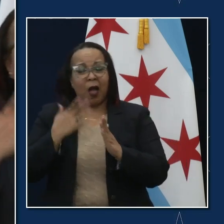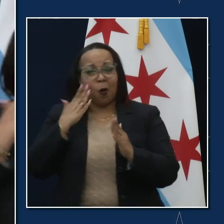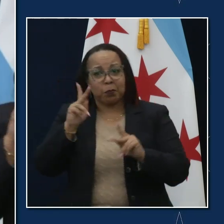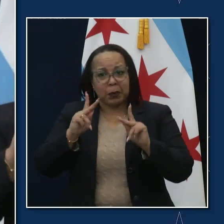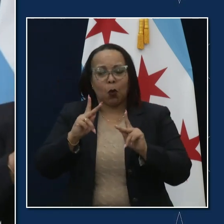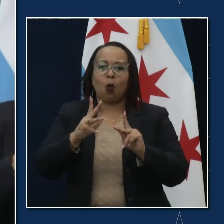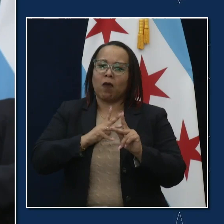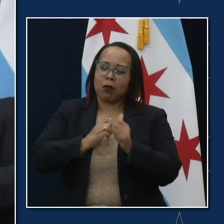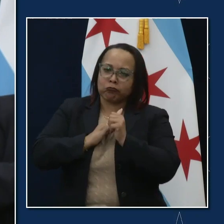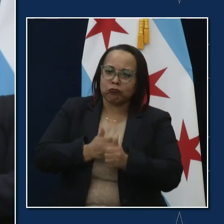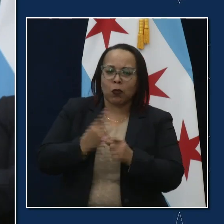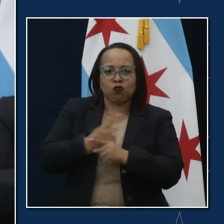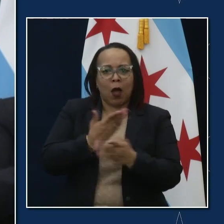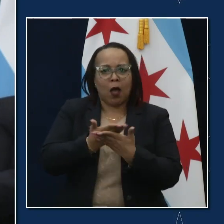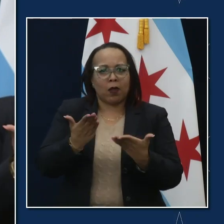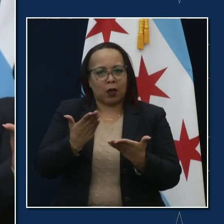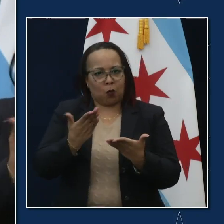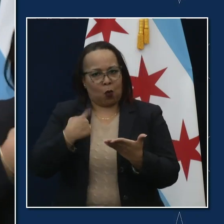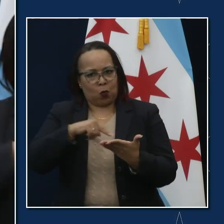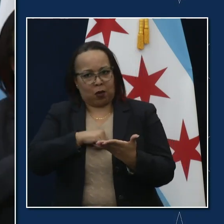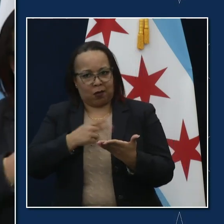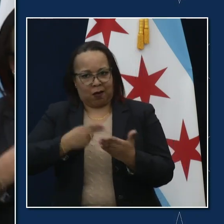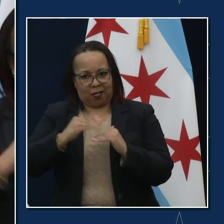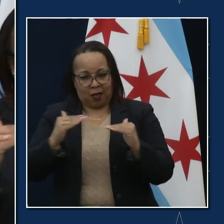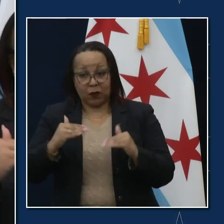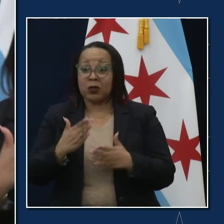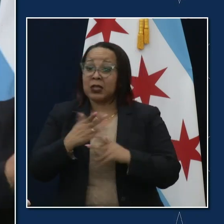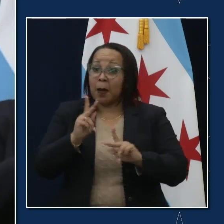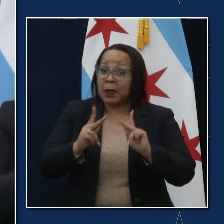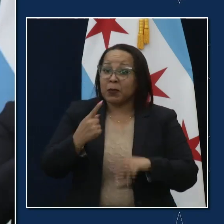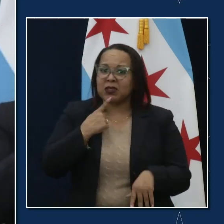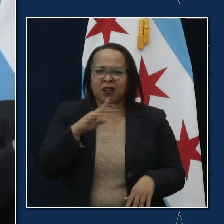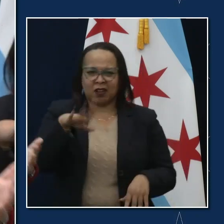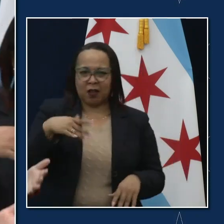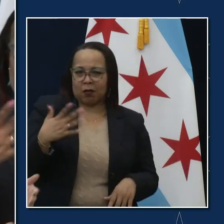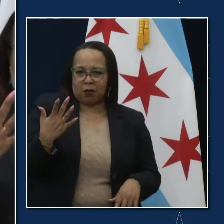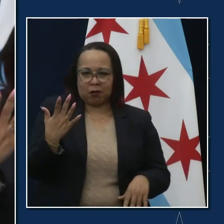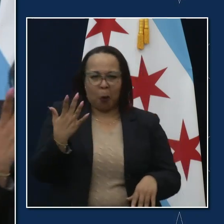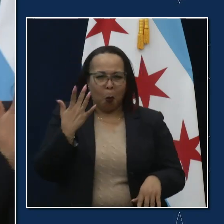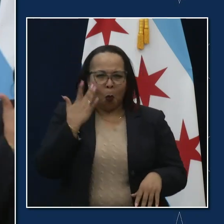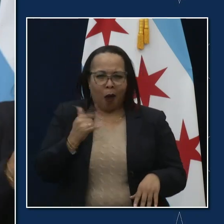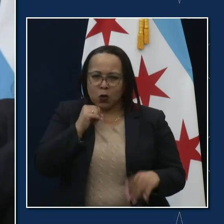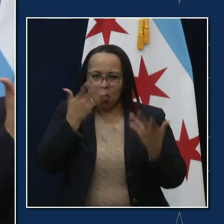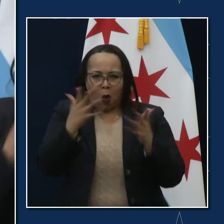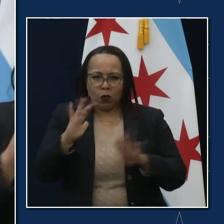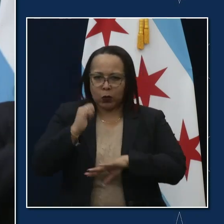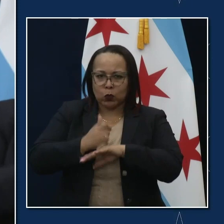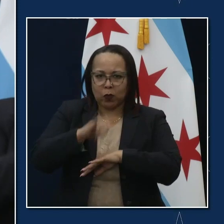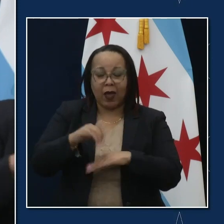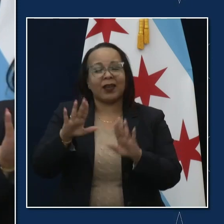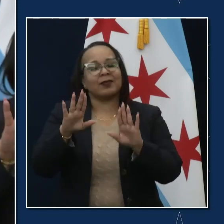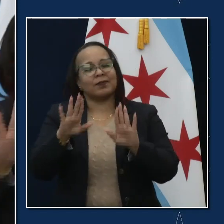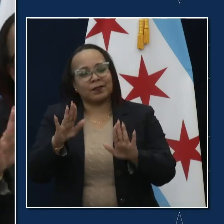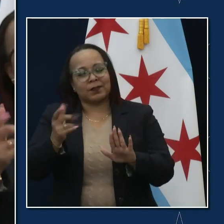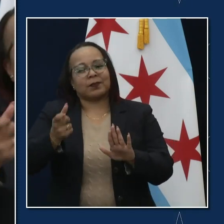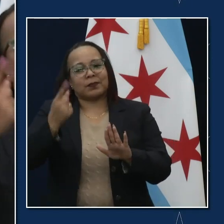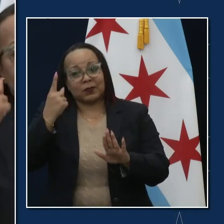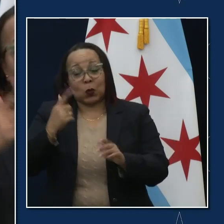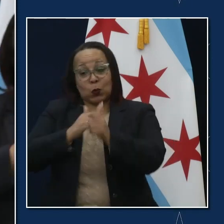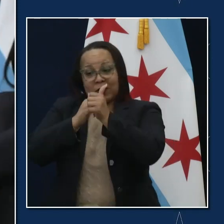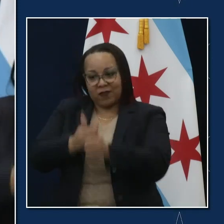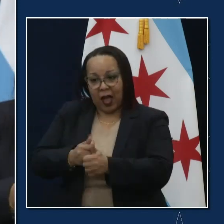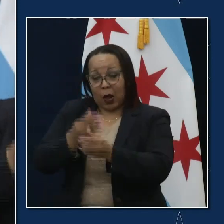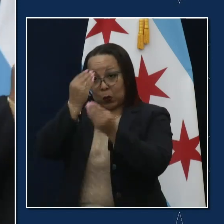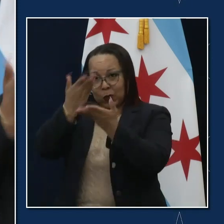thing while we are at a high level. And some people have also said, why didn't you already do this? We do this based on local data.